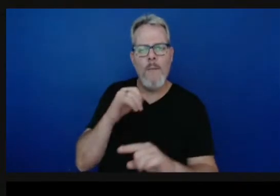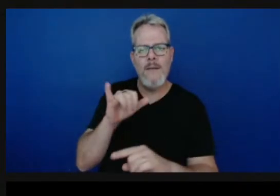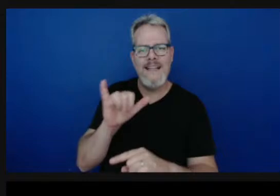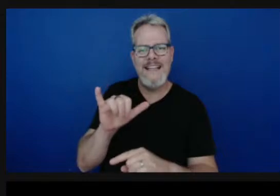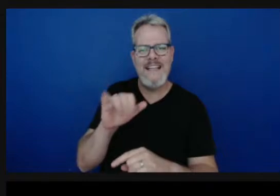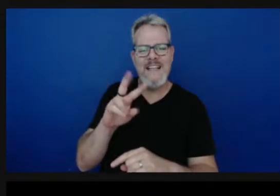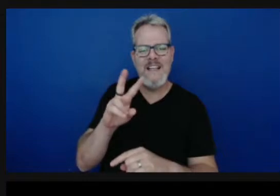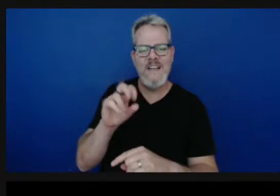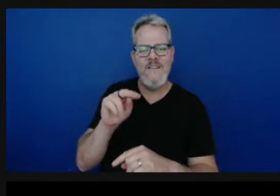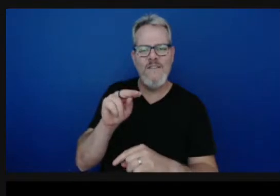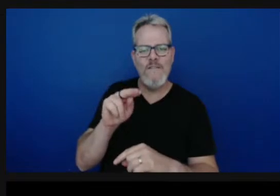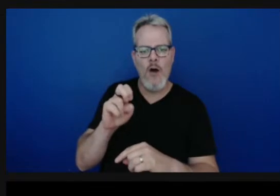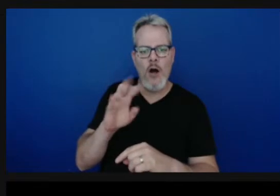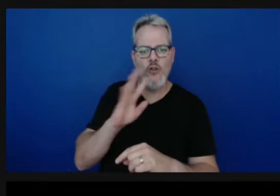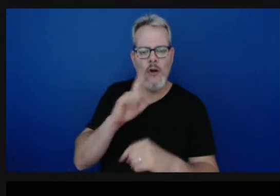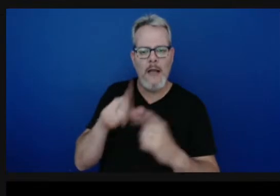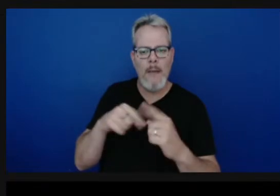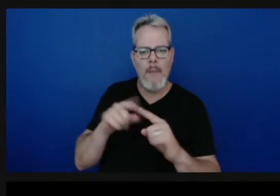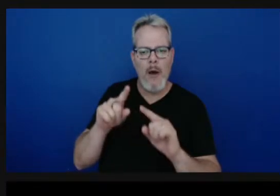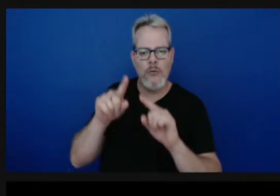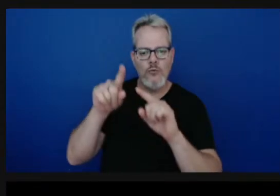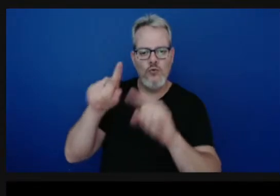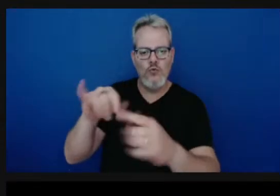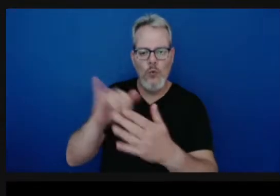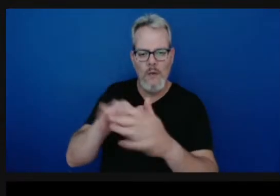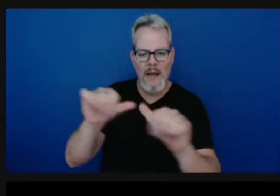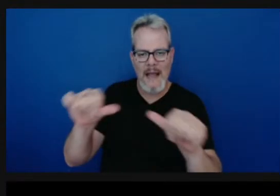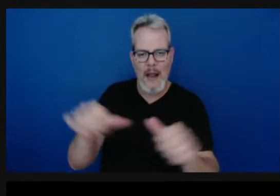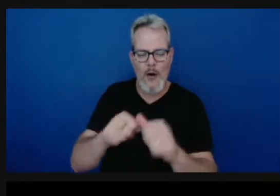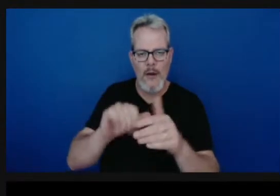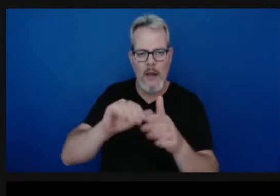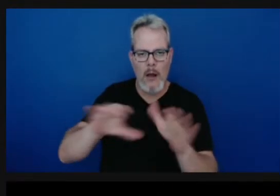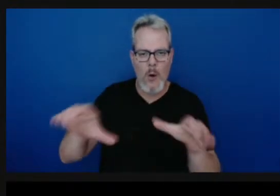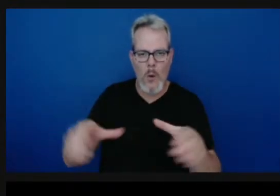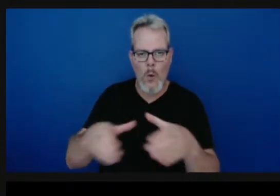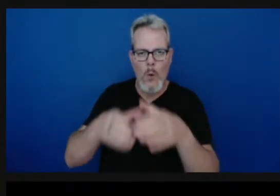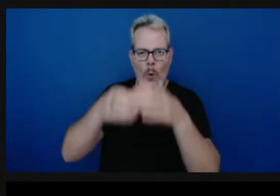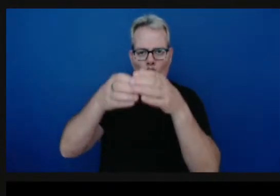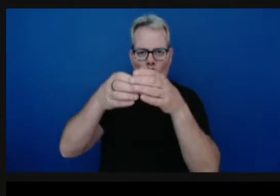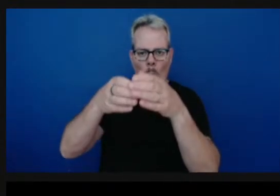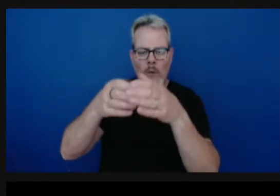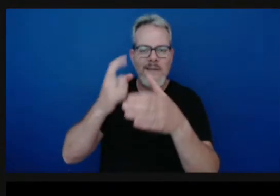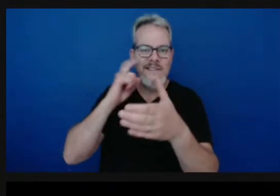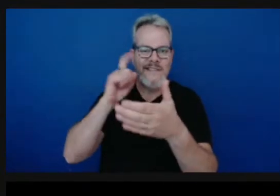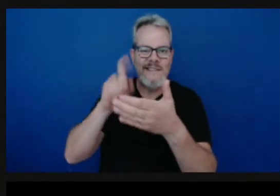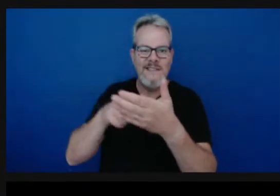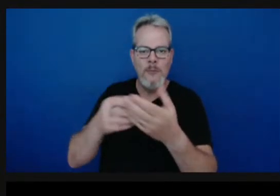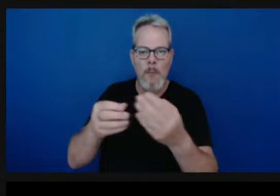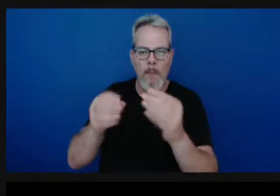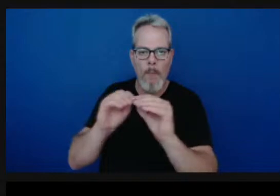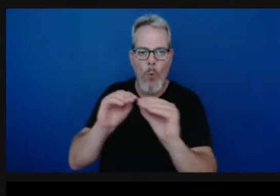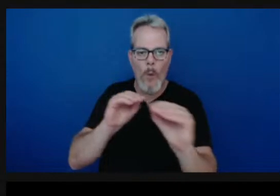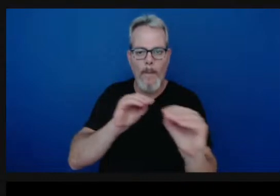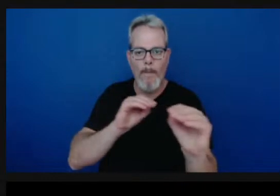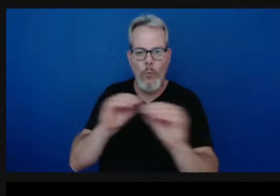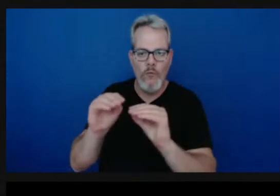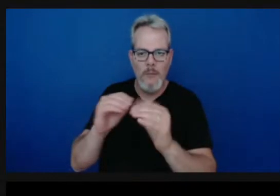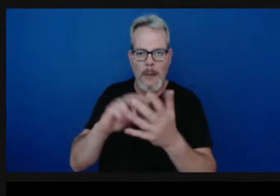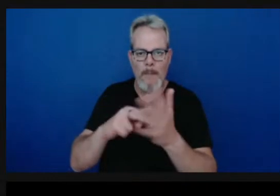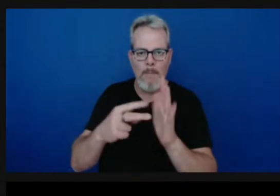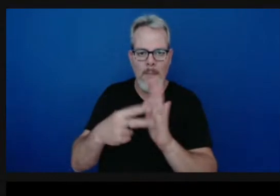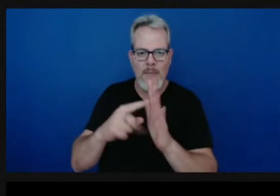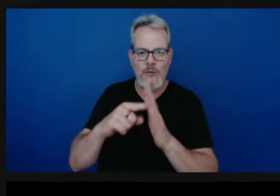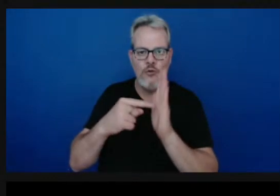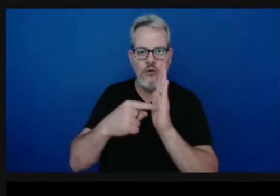cones in Koaʻe, or in that the Koaʻe desert there, and seeing more movement, even exposing old Pele's